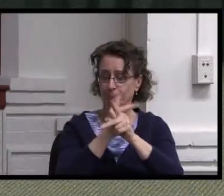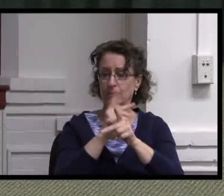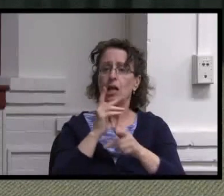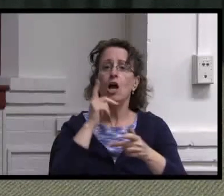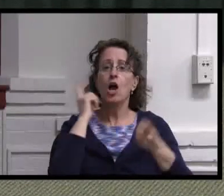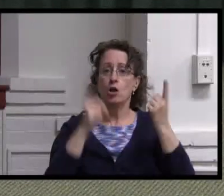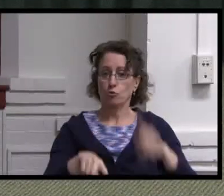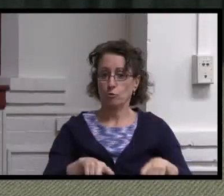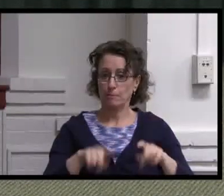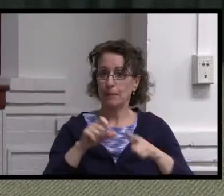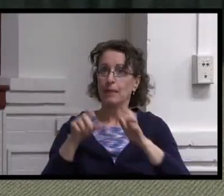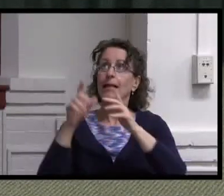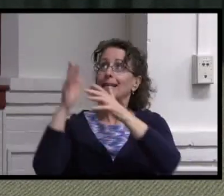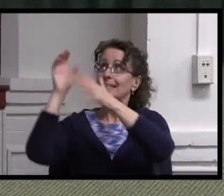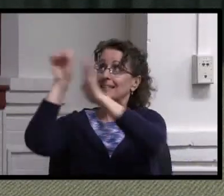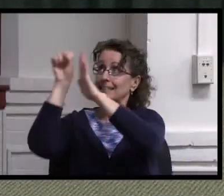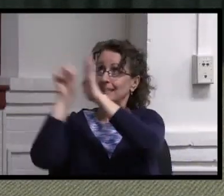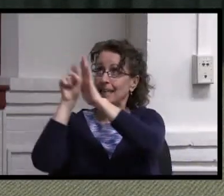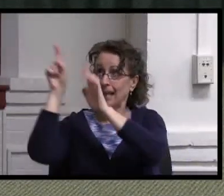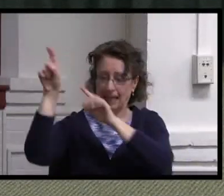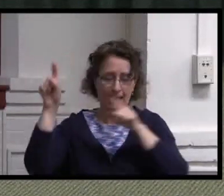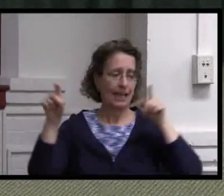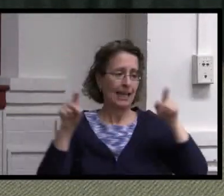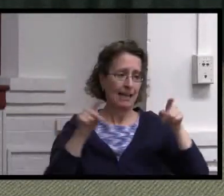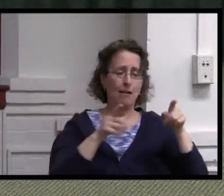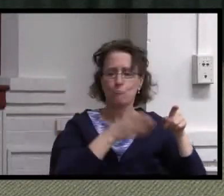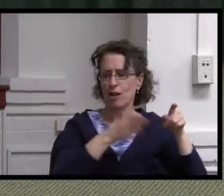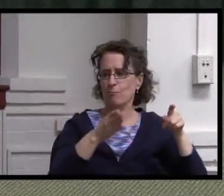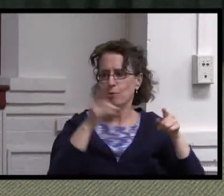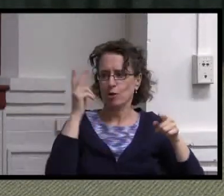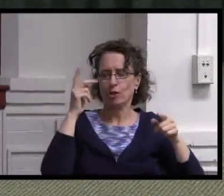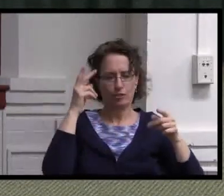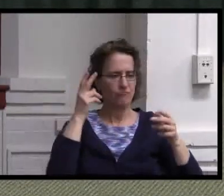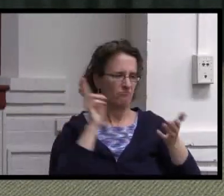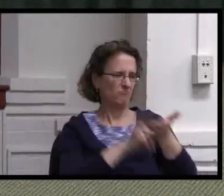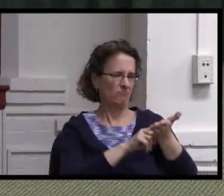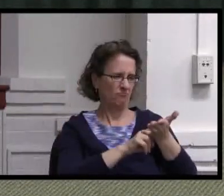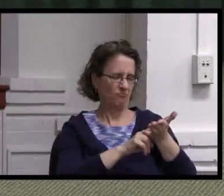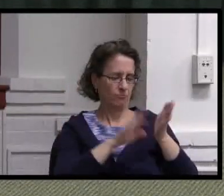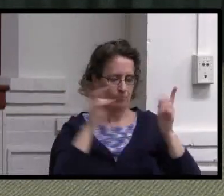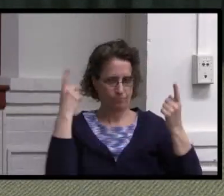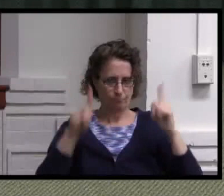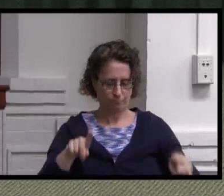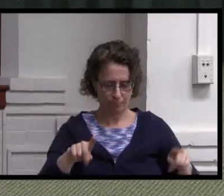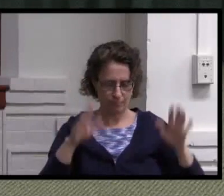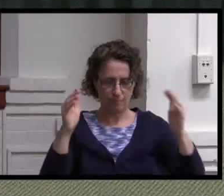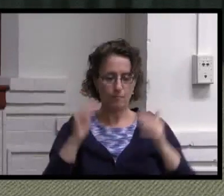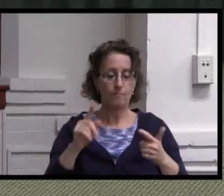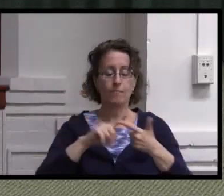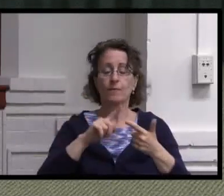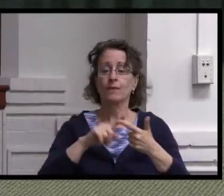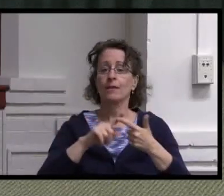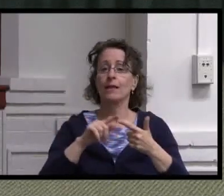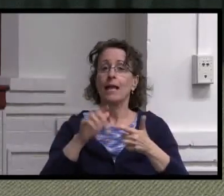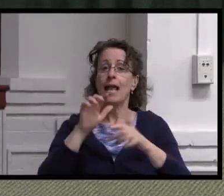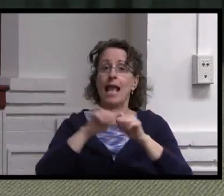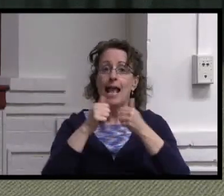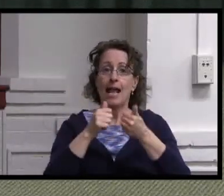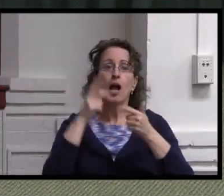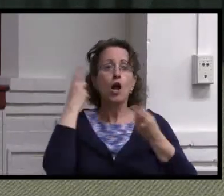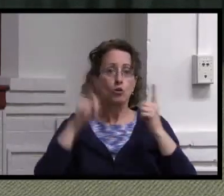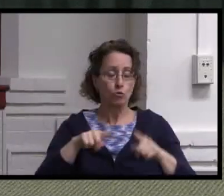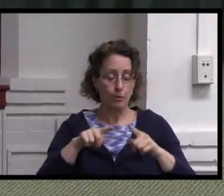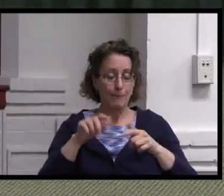Brattleboro. Two, execute a state of Vermont grant agreement between the Vermont Agency of Commerce and Community